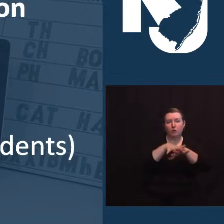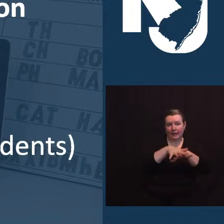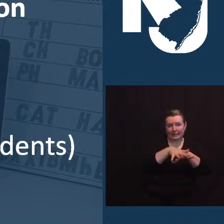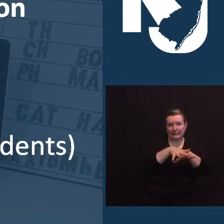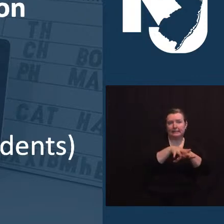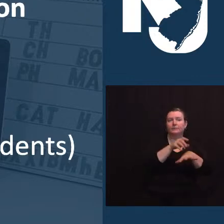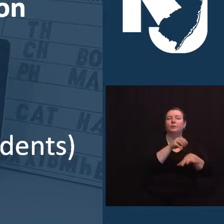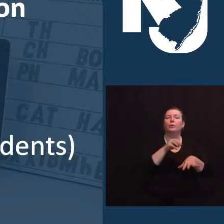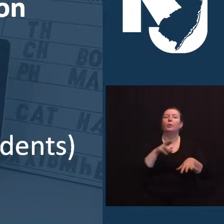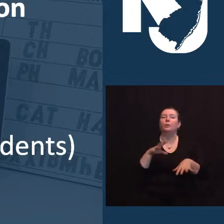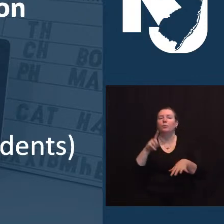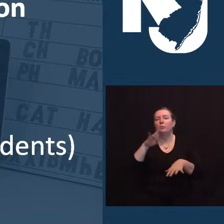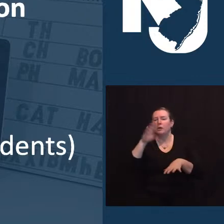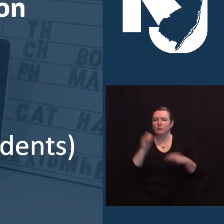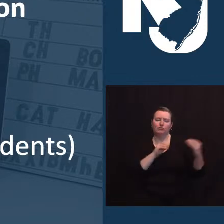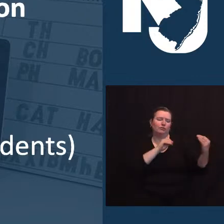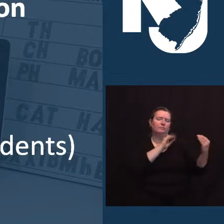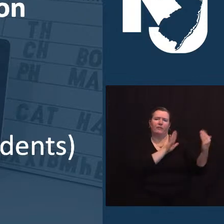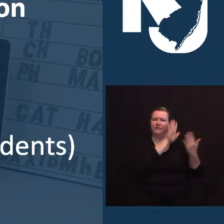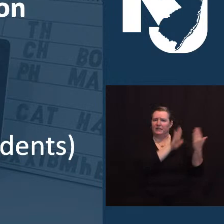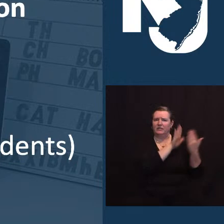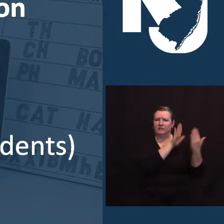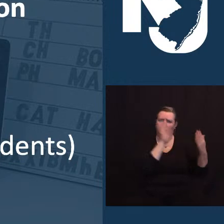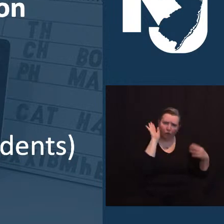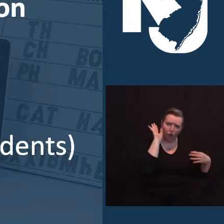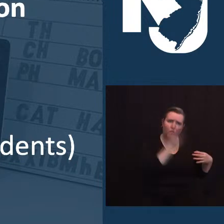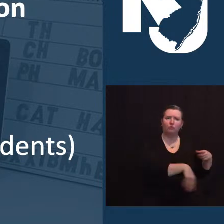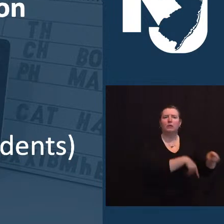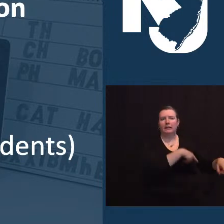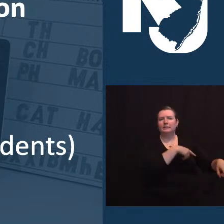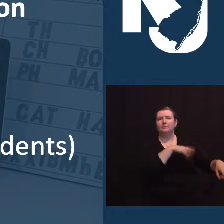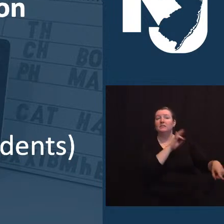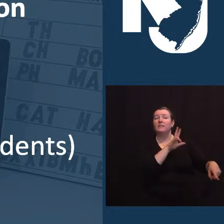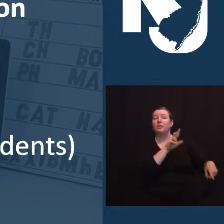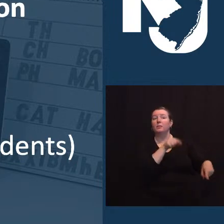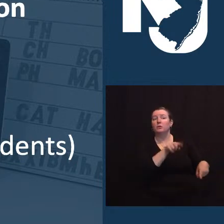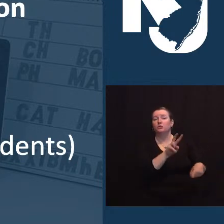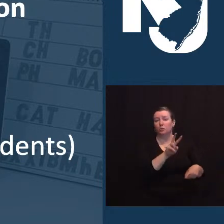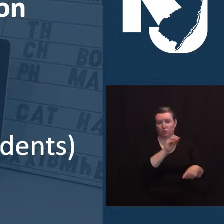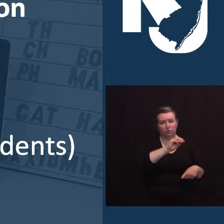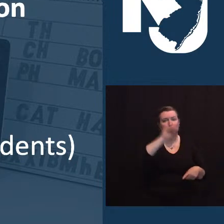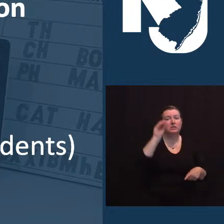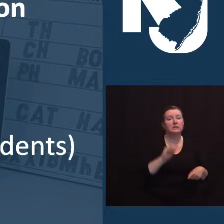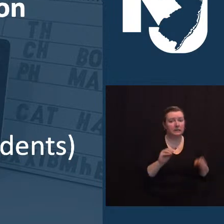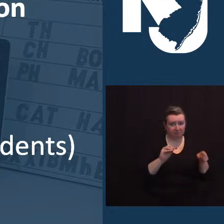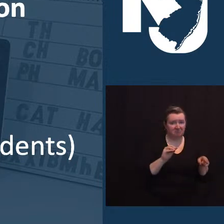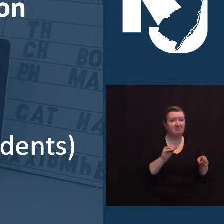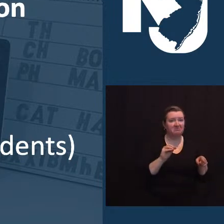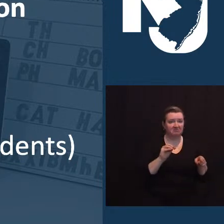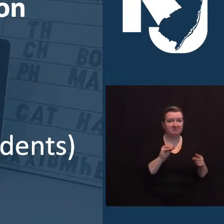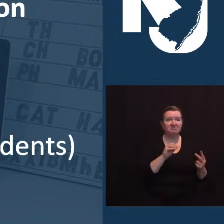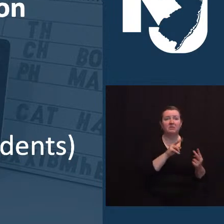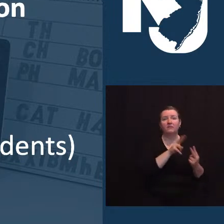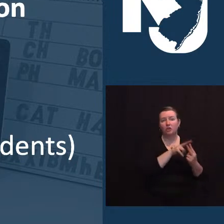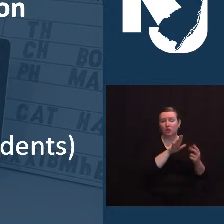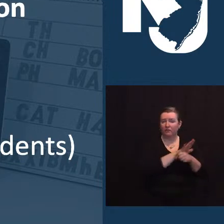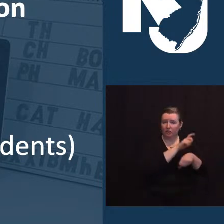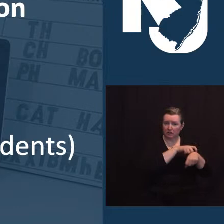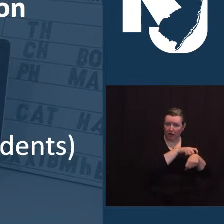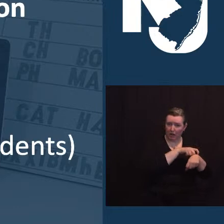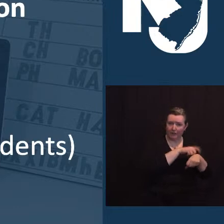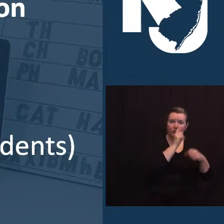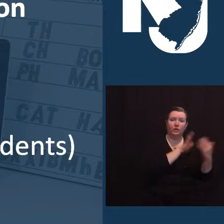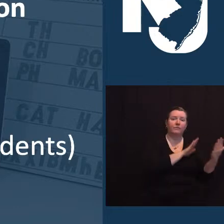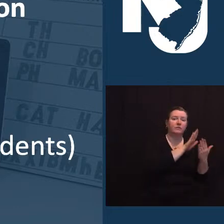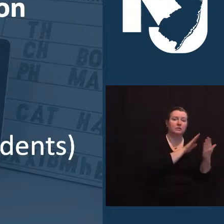morning, you get to 73.2%, making that assumption of all of our kids are either in hybrid or full-time in-person